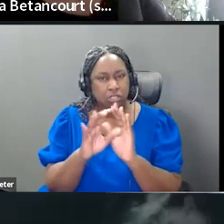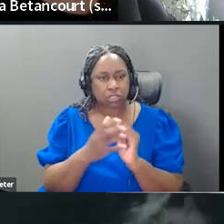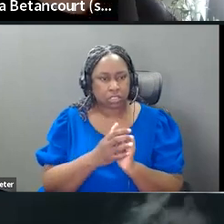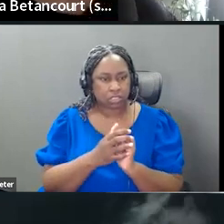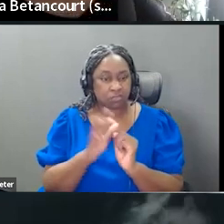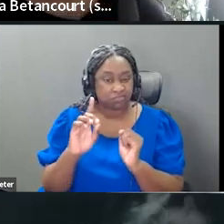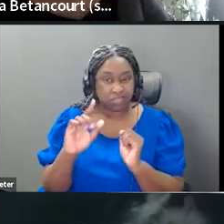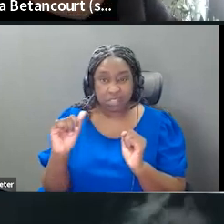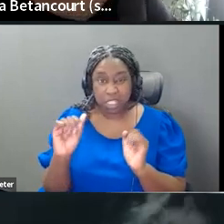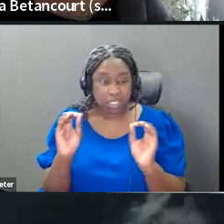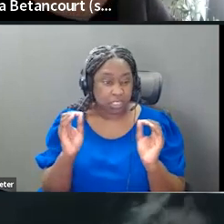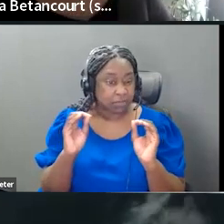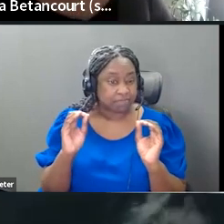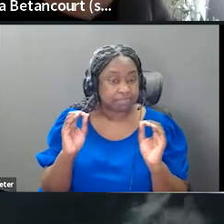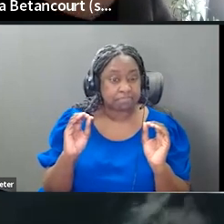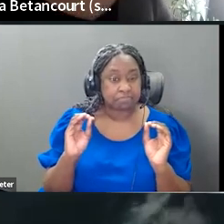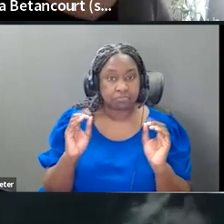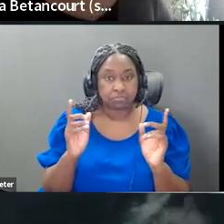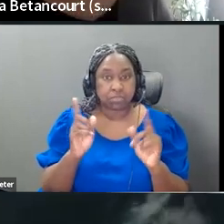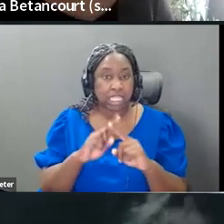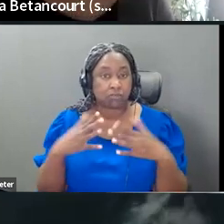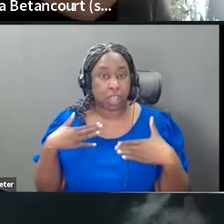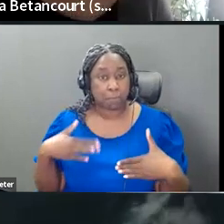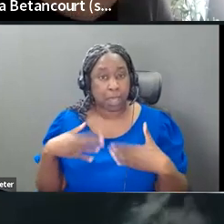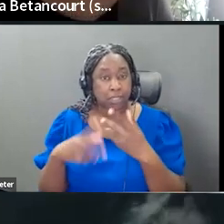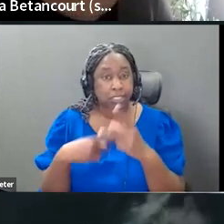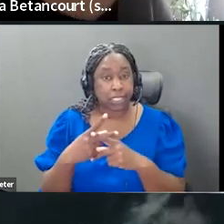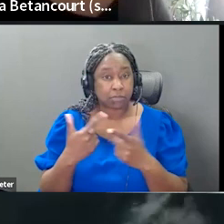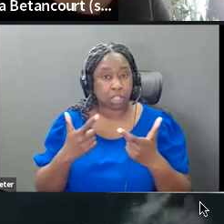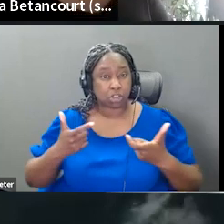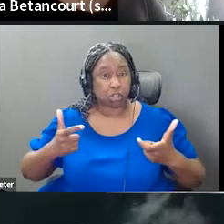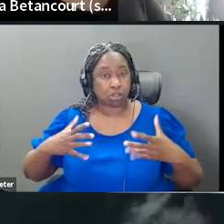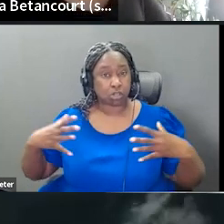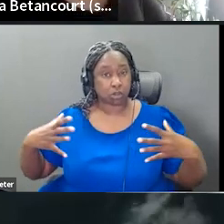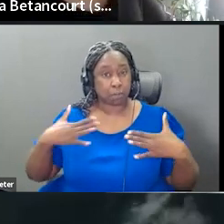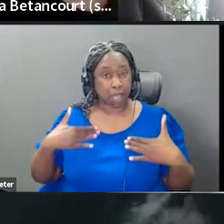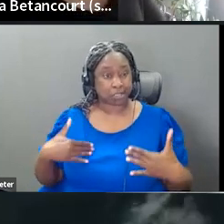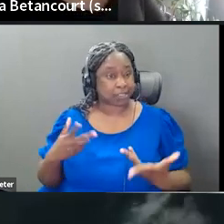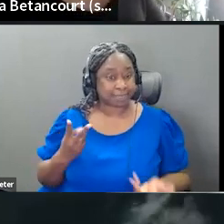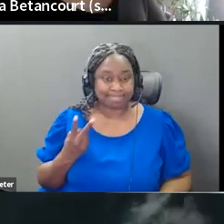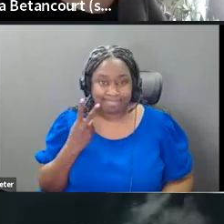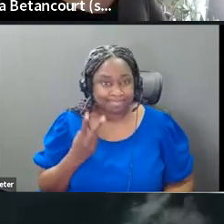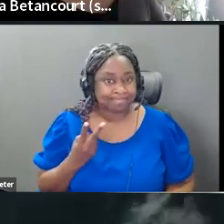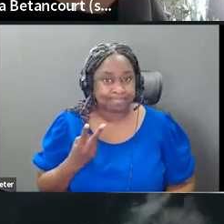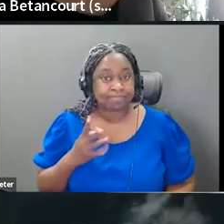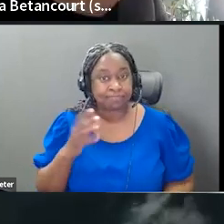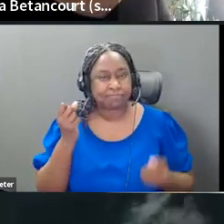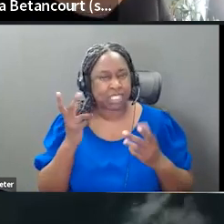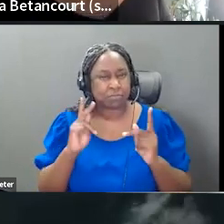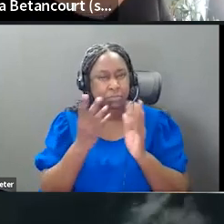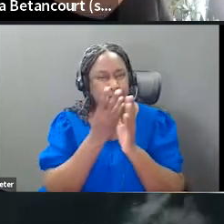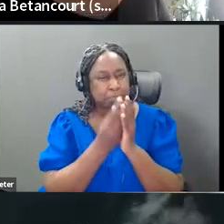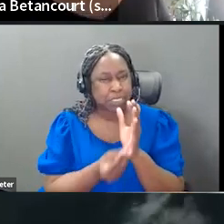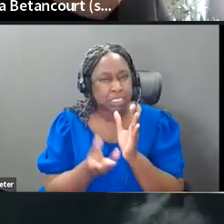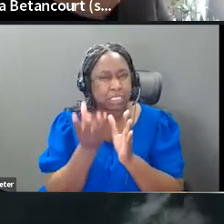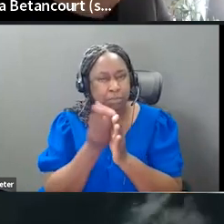disability. There are very few people with different body types, like larger bodies. So there are a lot of people missing